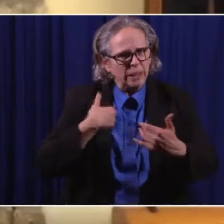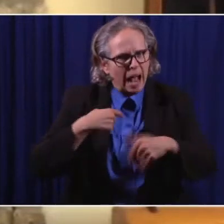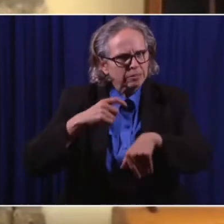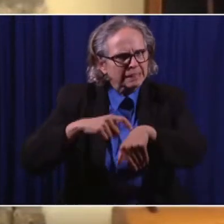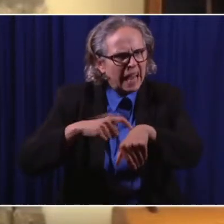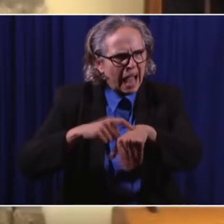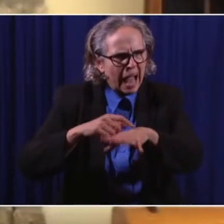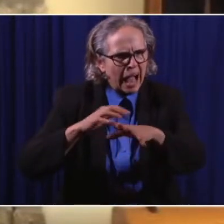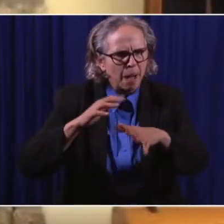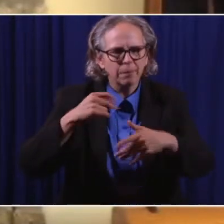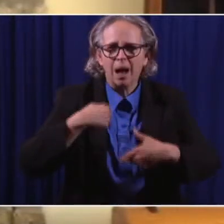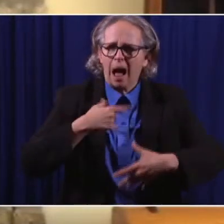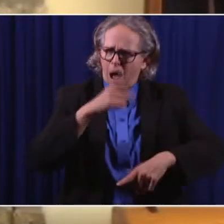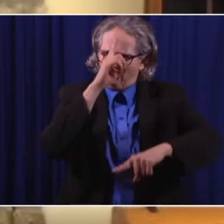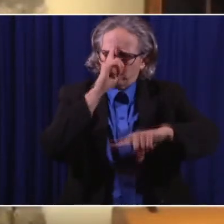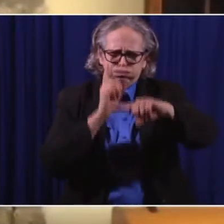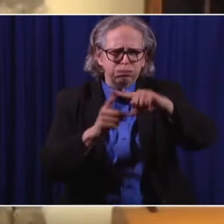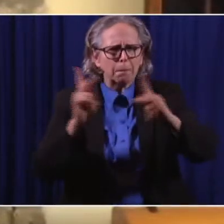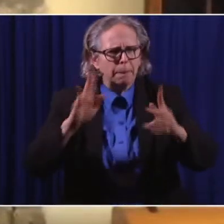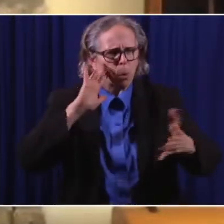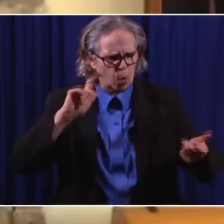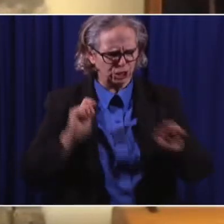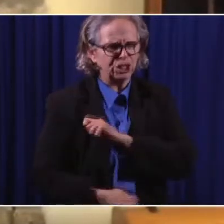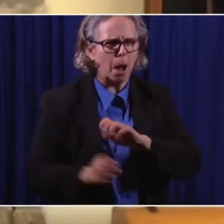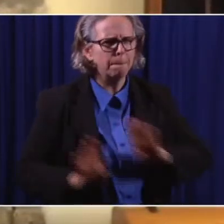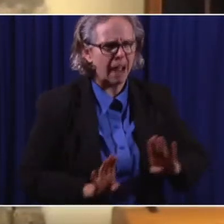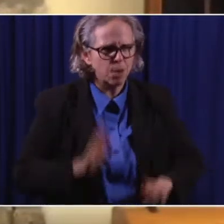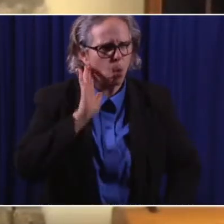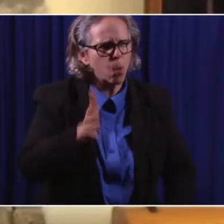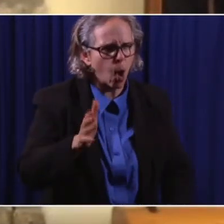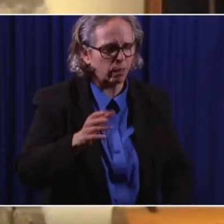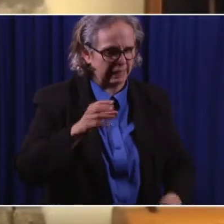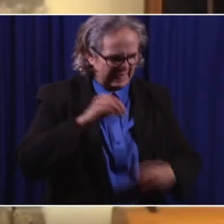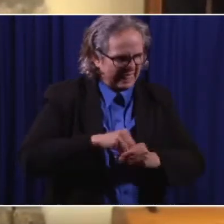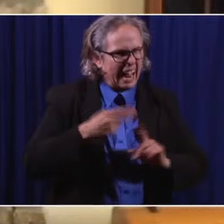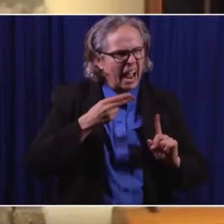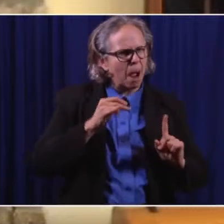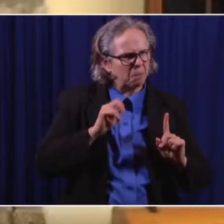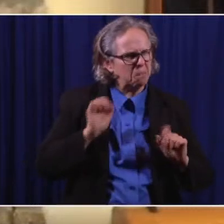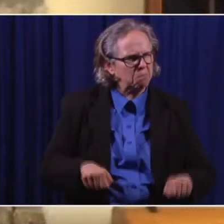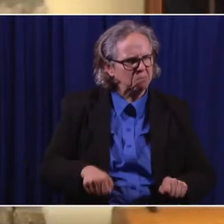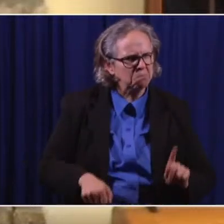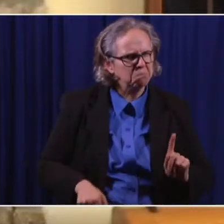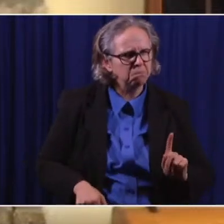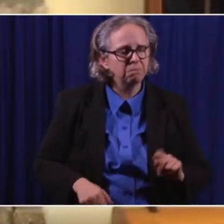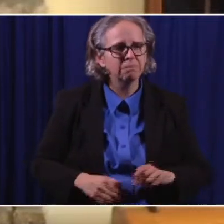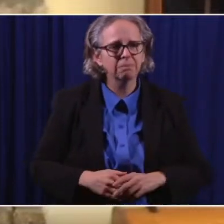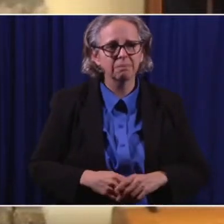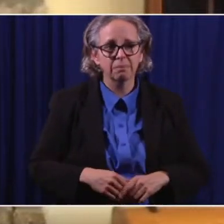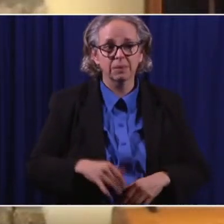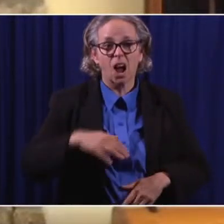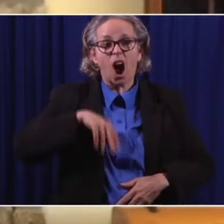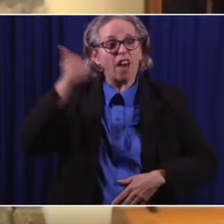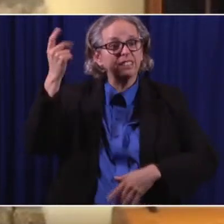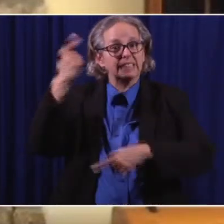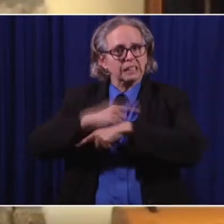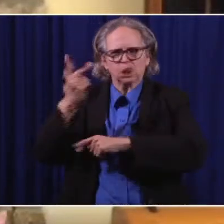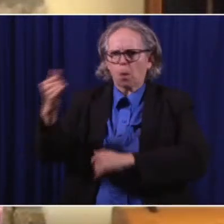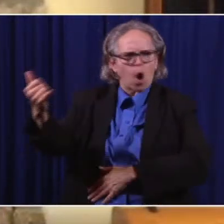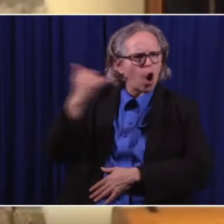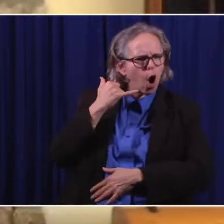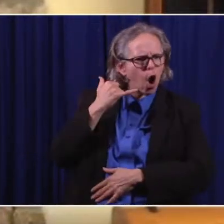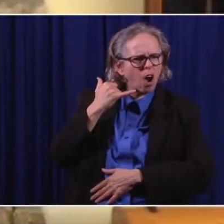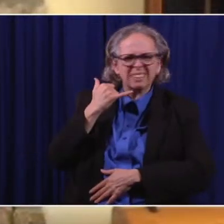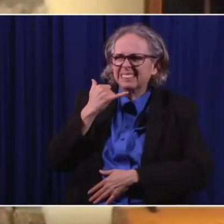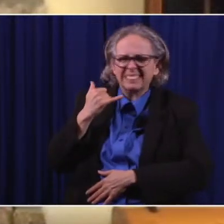I think I told you this the other day. I had somebody who called me and basically said, in our community, people don't